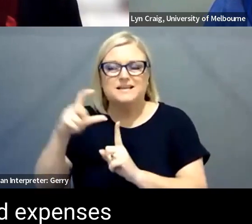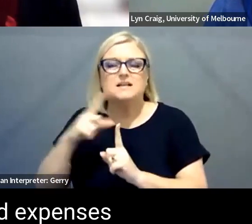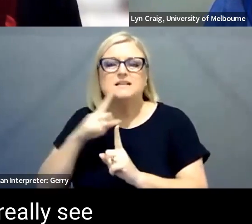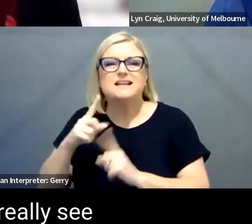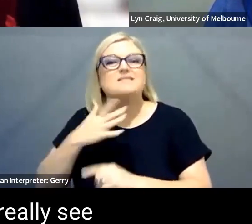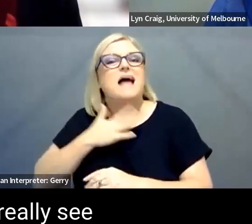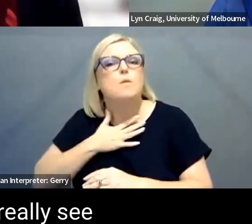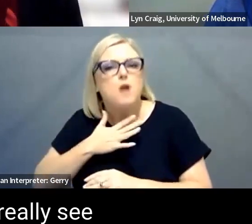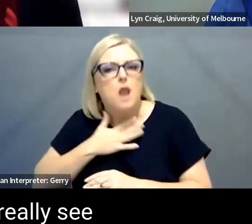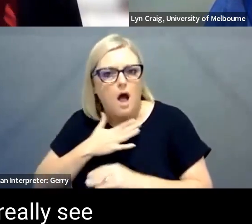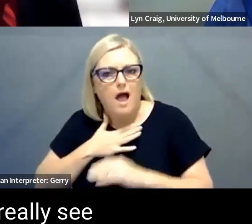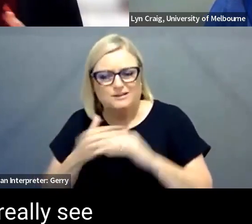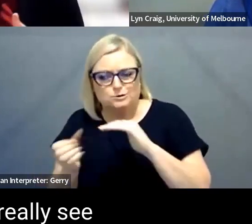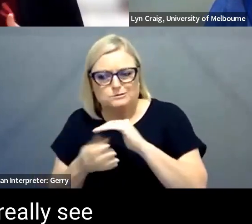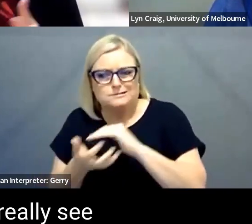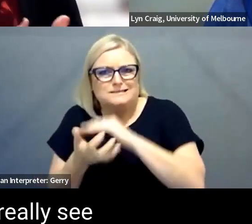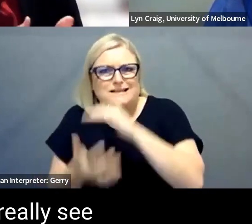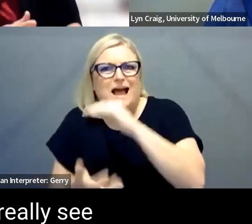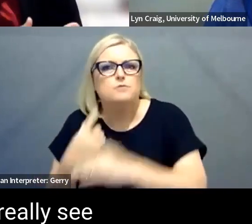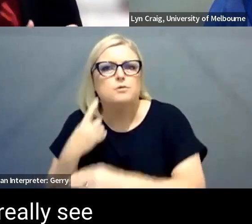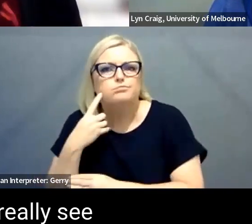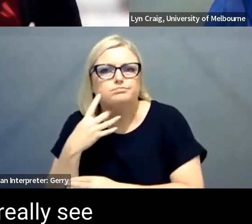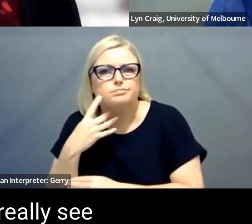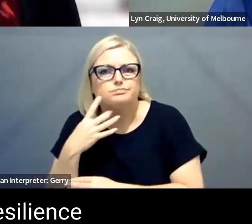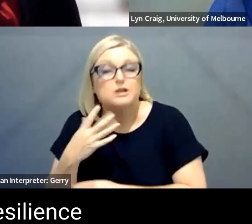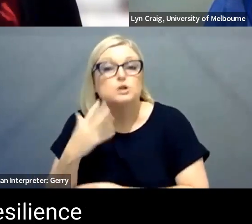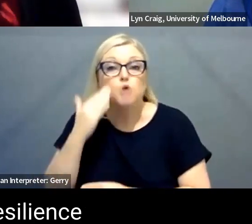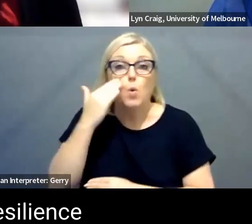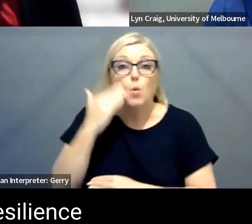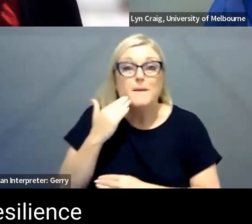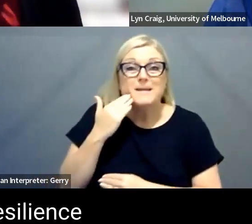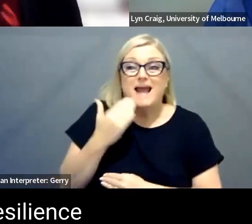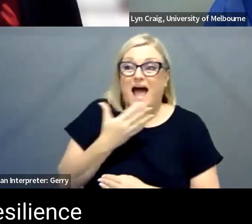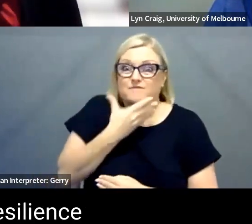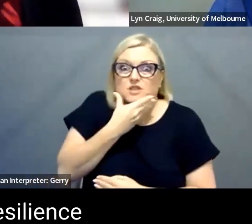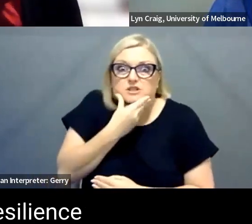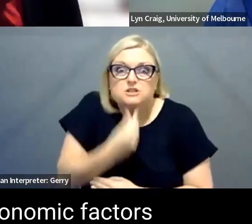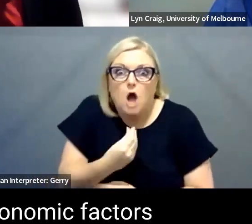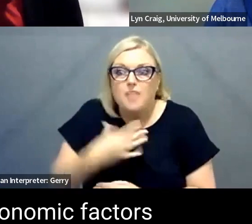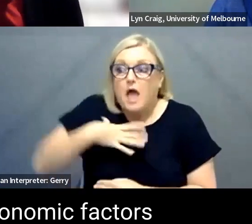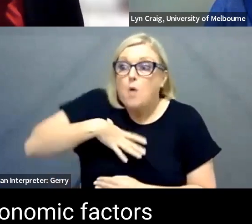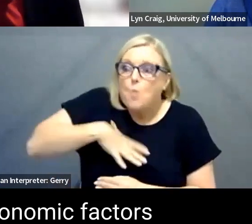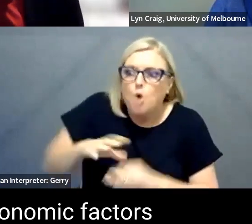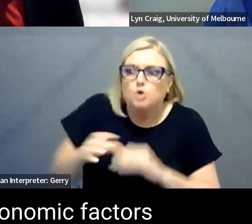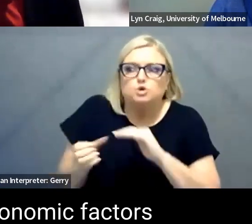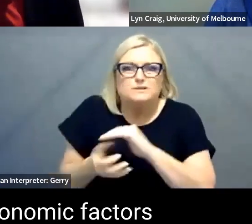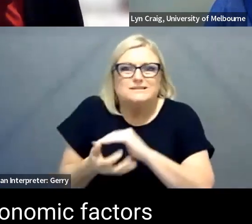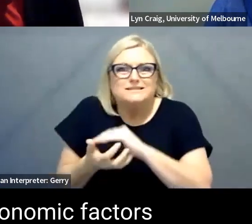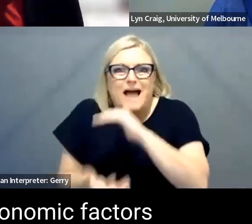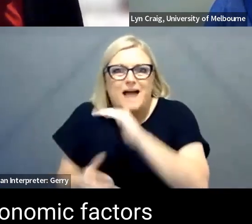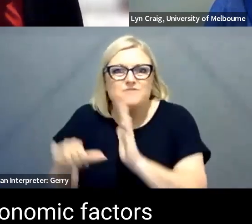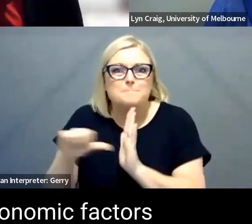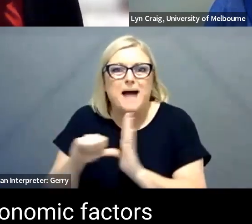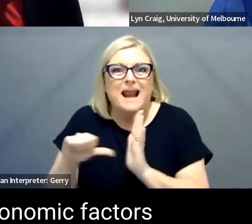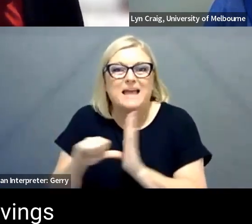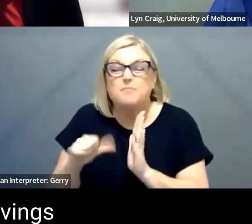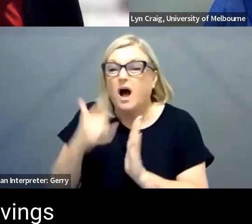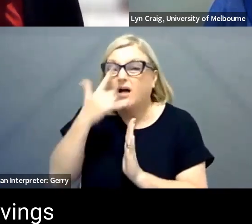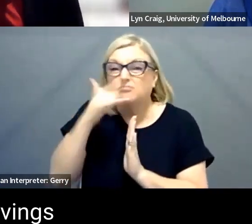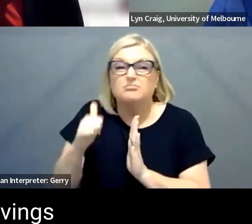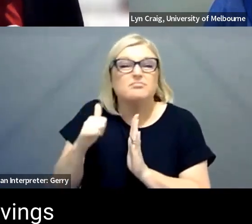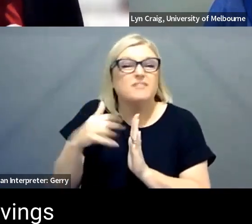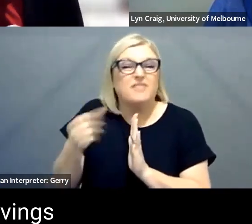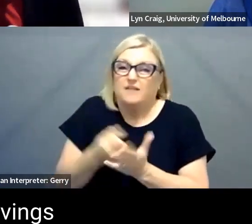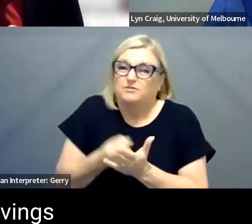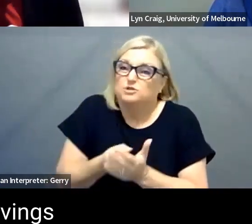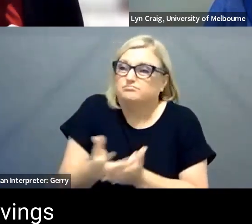expenses as well. So you can really see the desire to save and build resilience is there, but those socioeconomic factors are limiting those